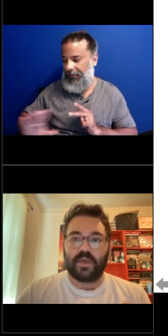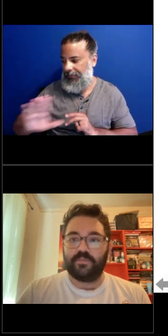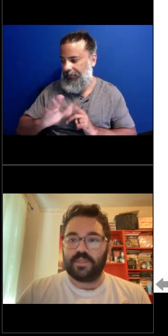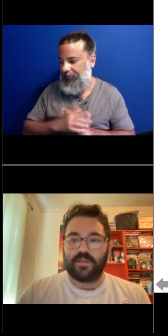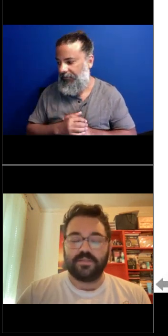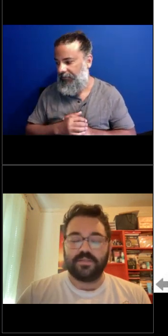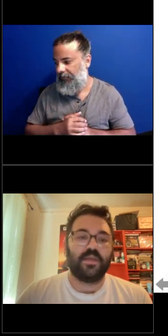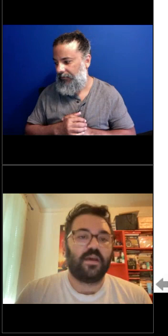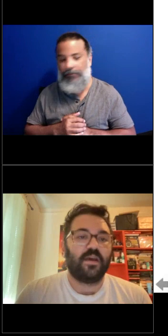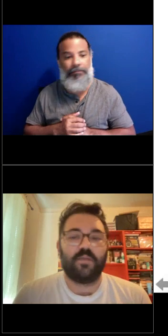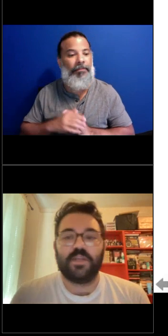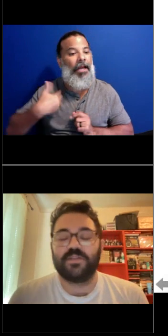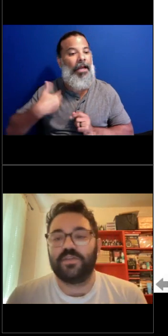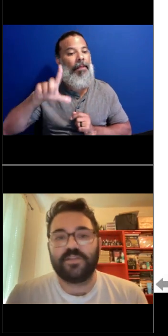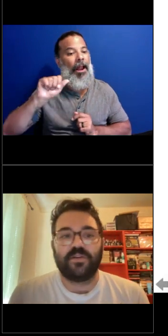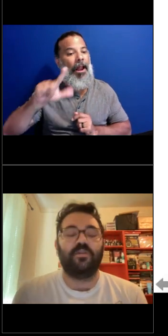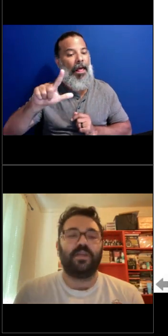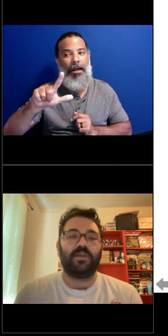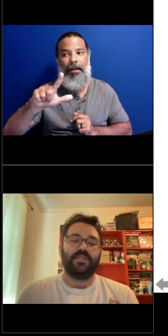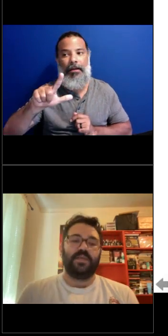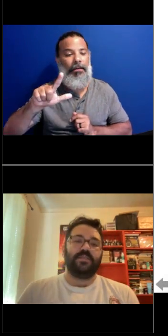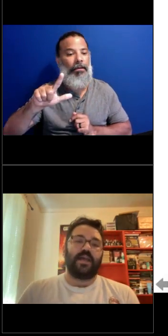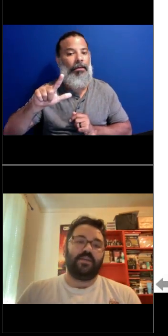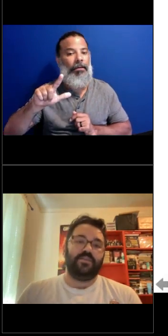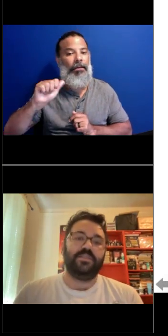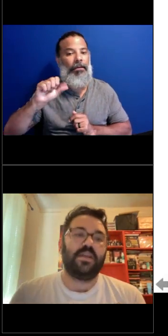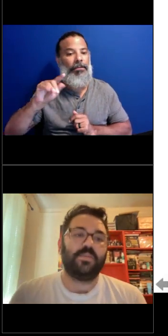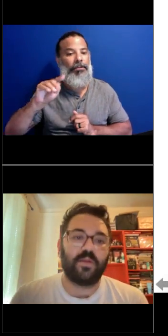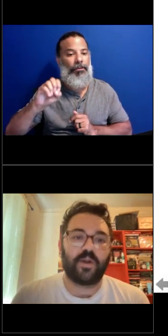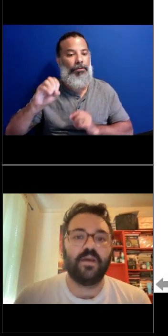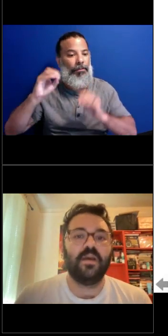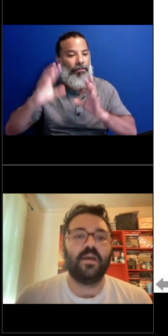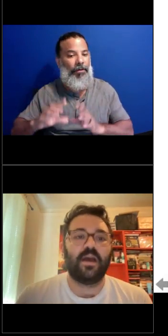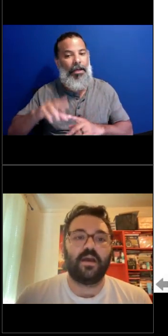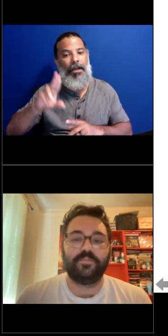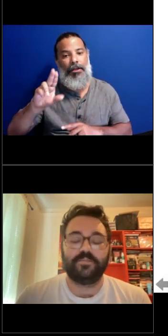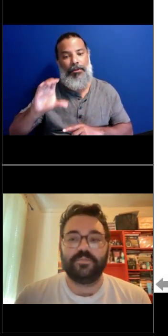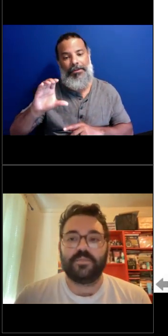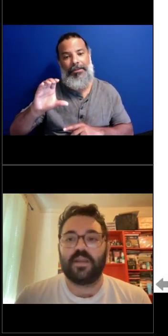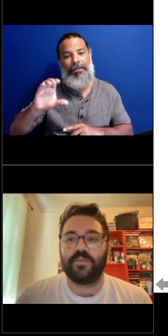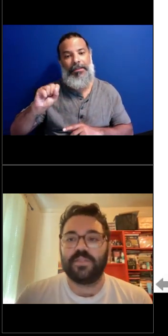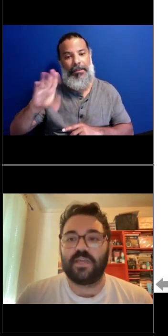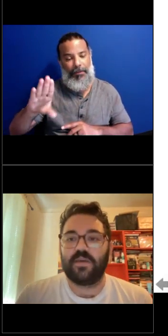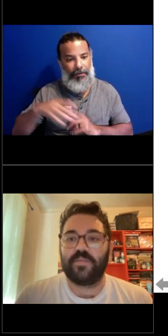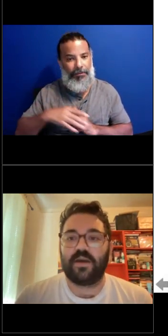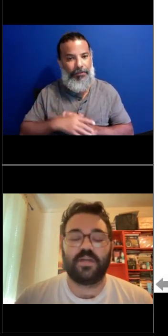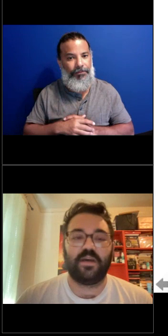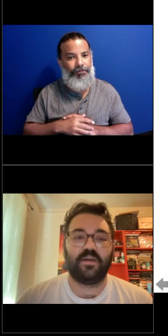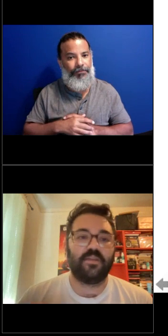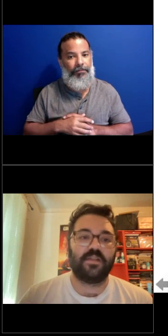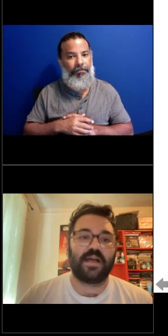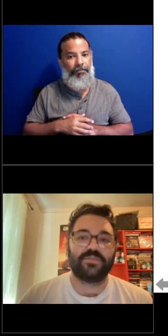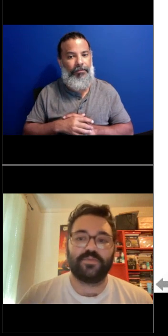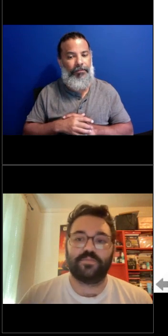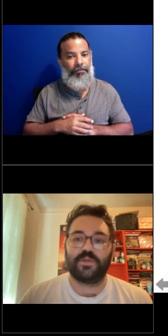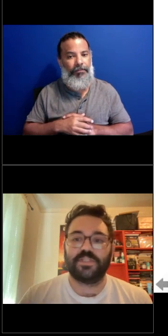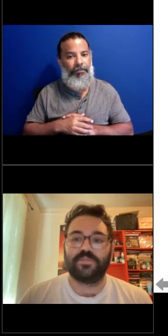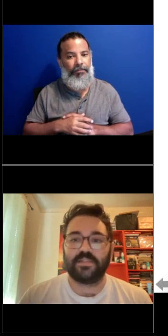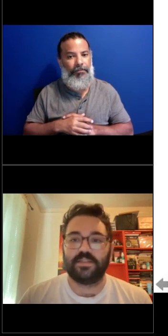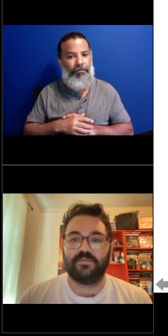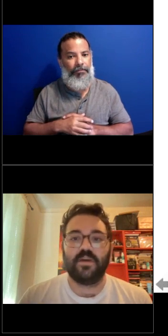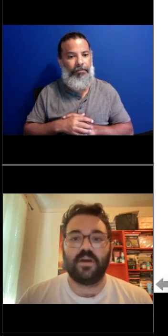So I'm Lal Zimin. I'm an associate professor of linguistics at UC Santa Barbara. And I'm going to be talking about kind of the